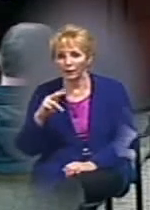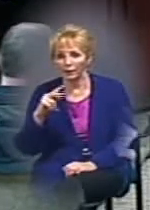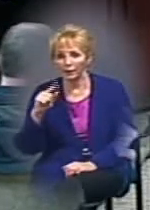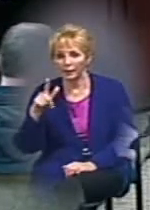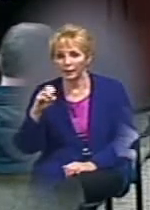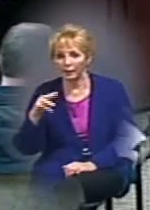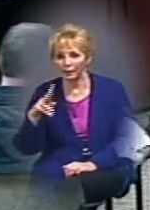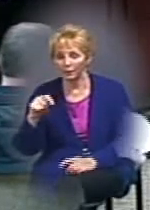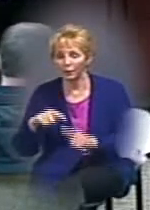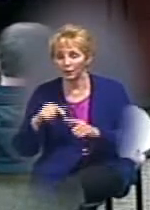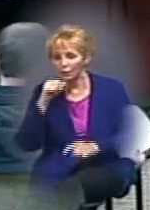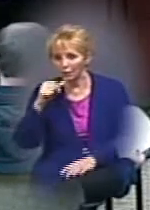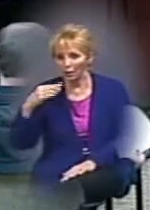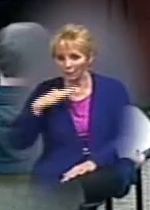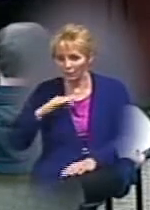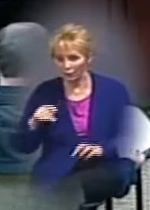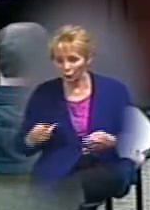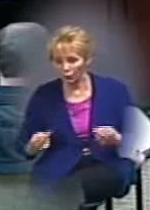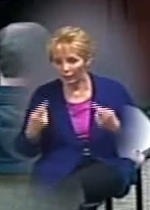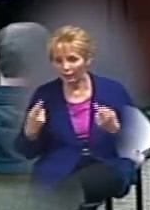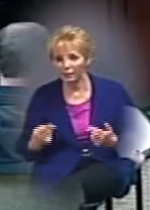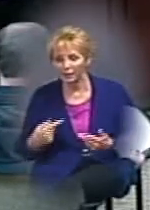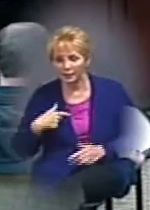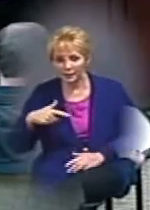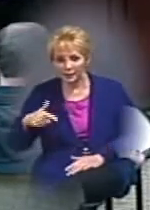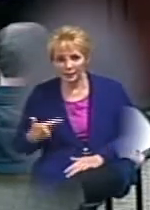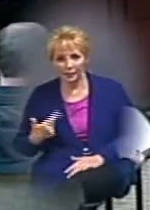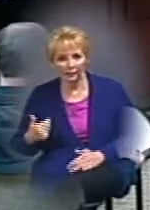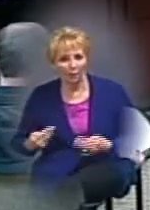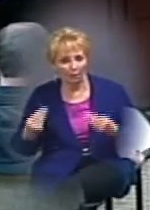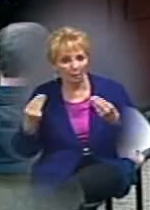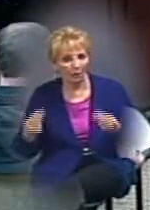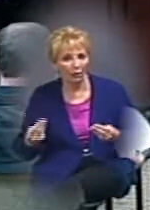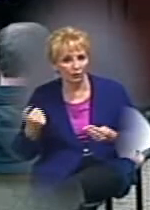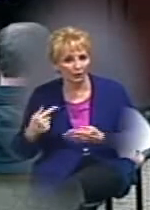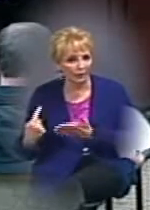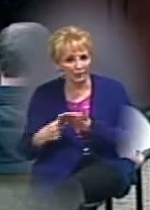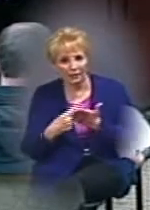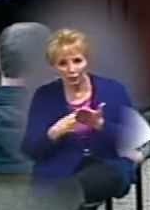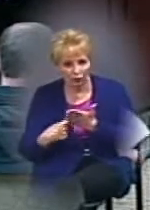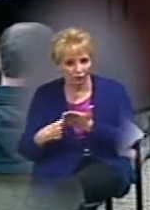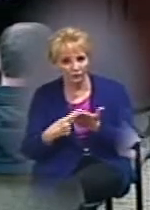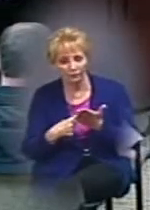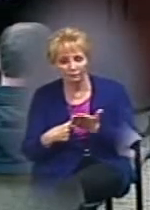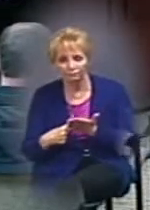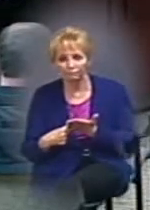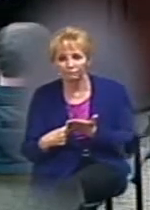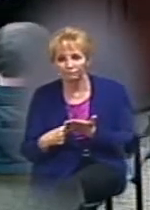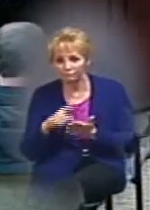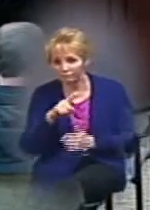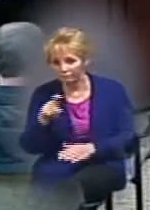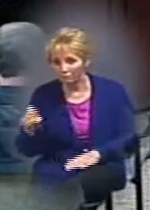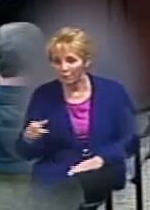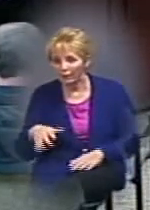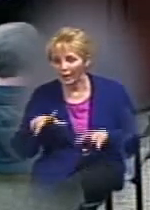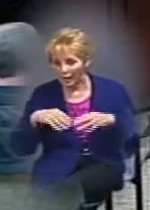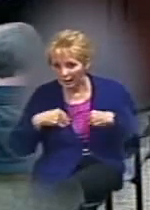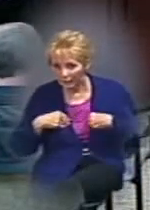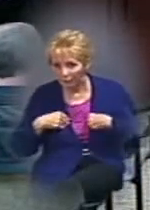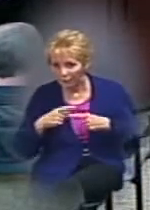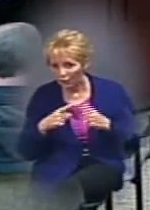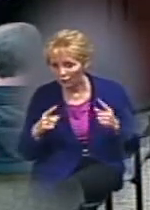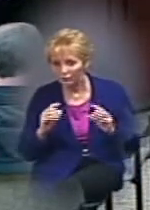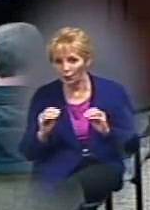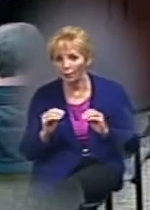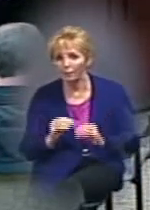to nonprofits as recommended. Second. We have a motion. We have a second. Any discussion? All in favor say aye. Aye.